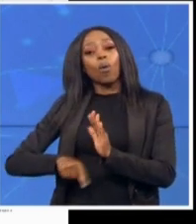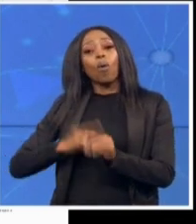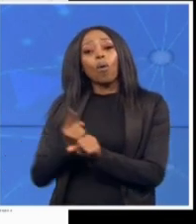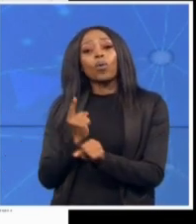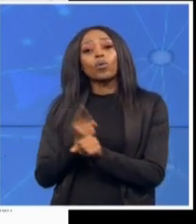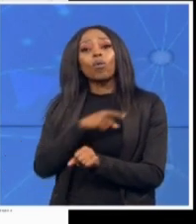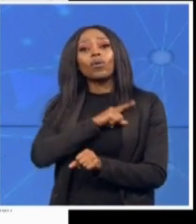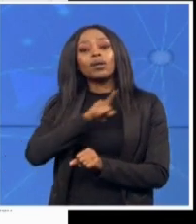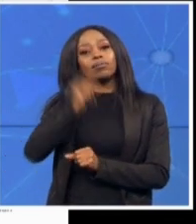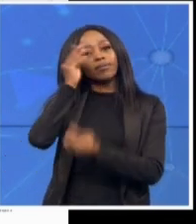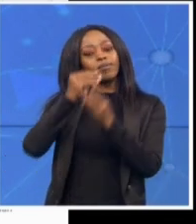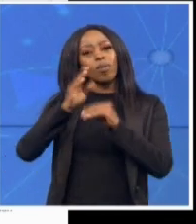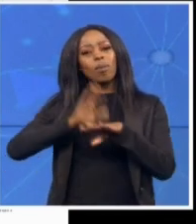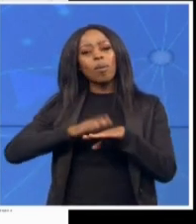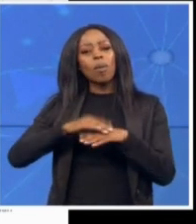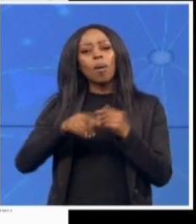lines.